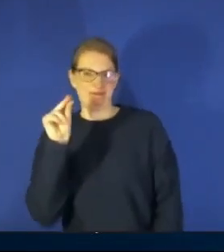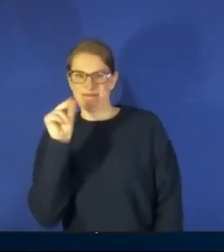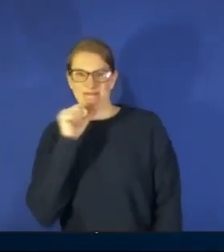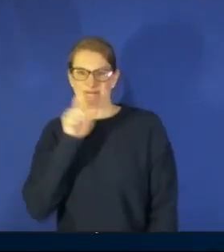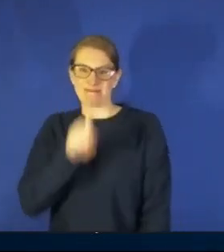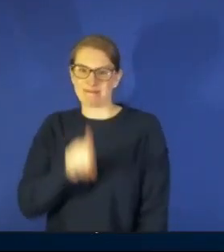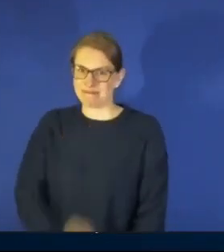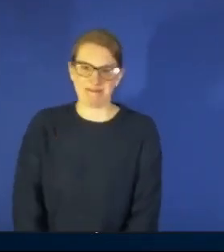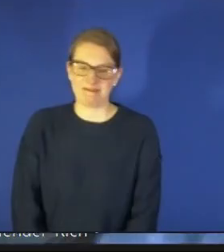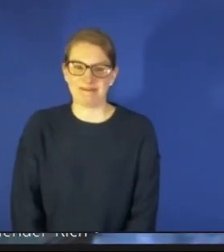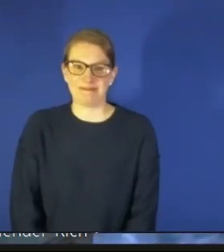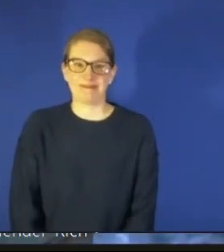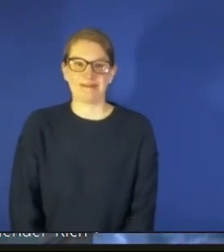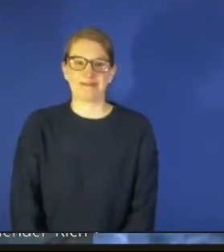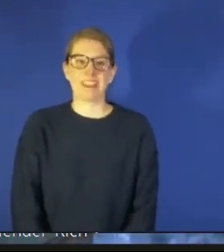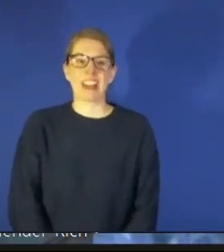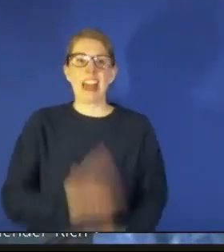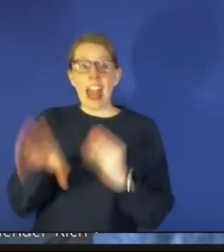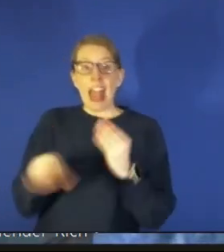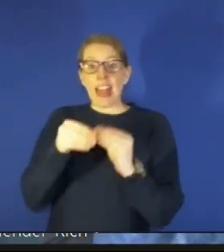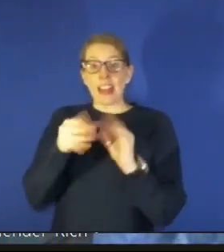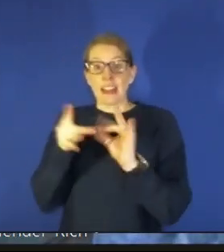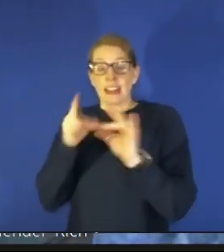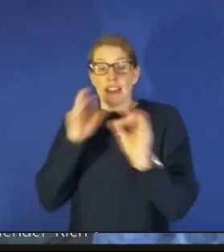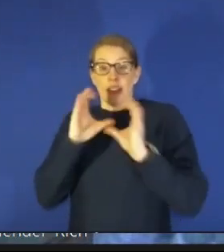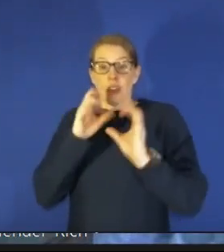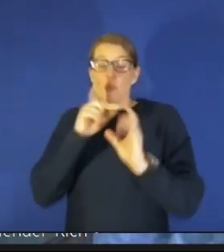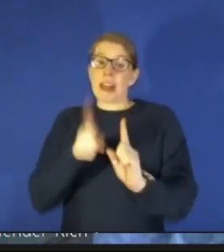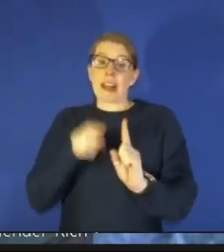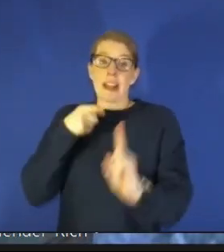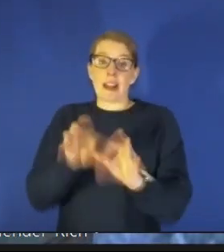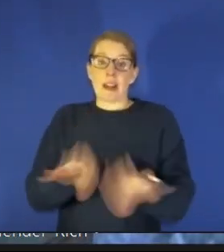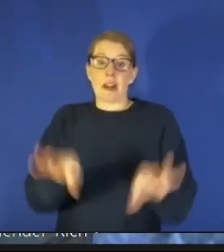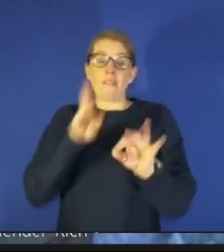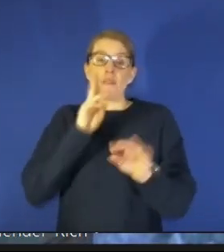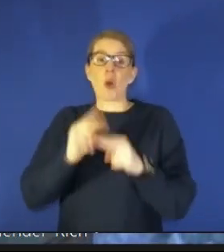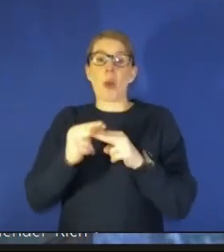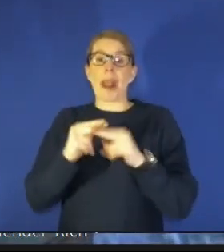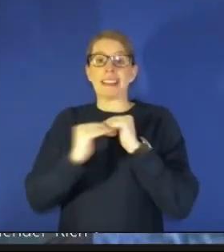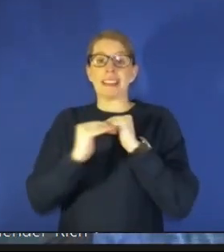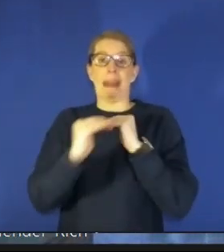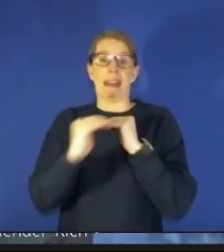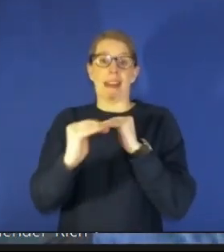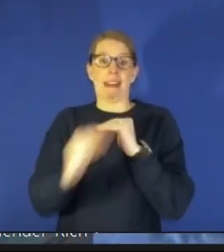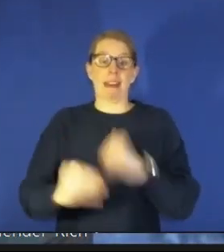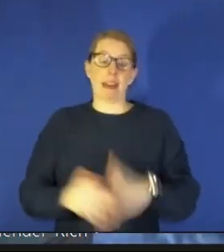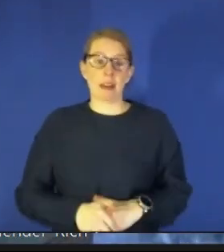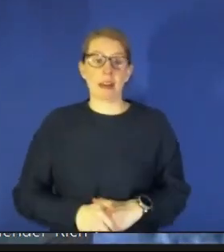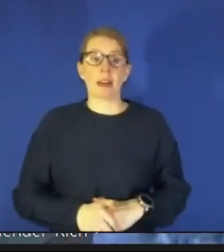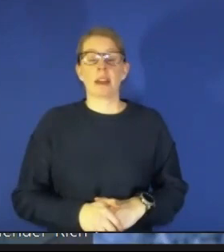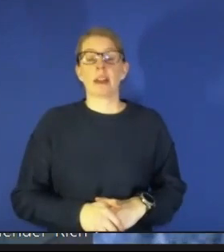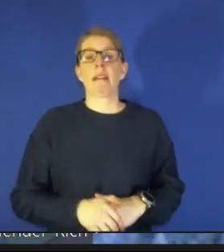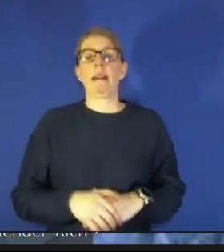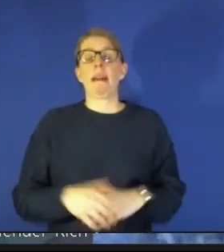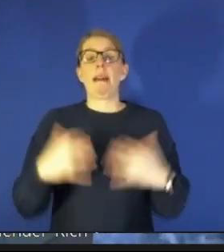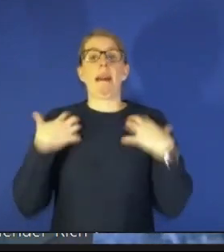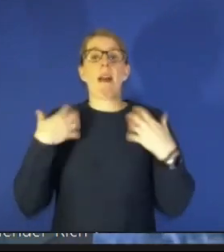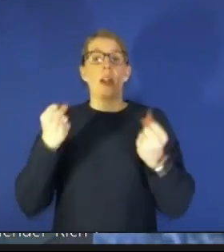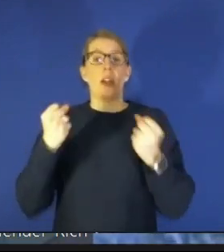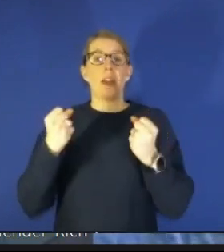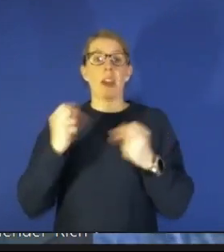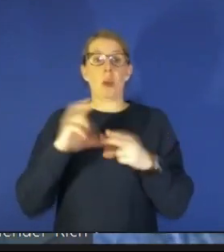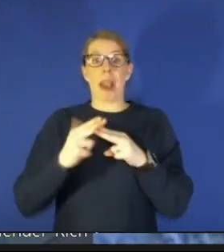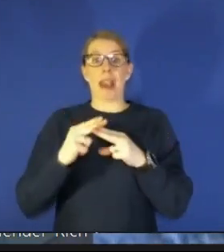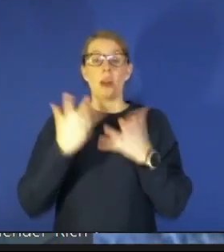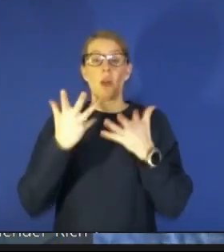I will add to this conversation is that the key really is for weight stability. So we want to achieve a healthy weight and then maintain that weight.